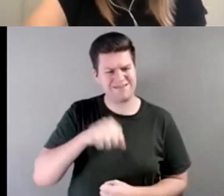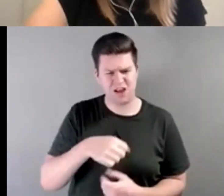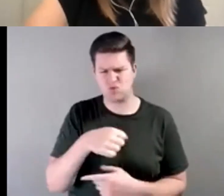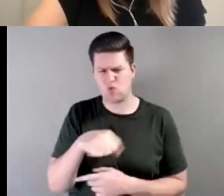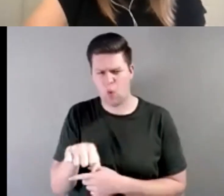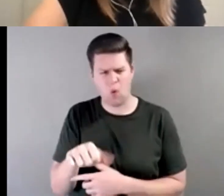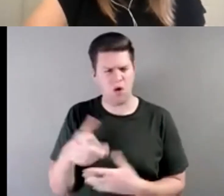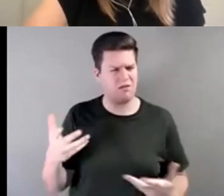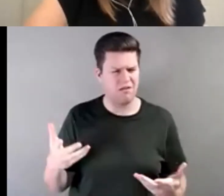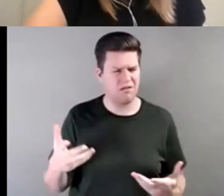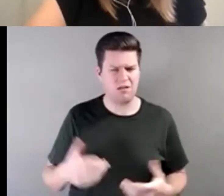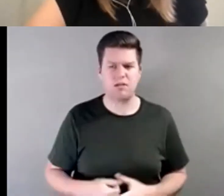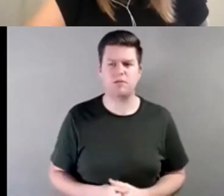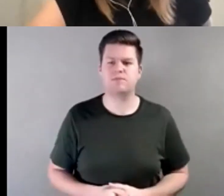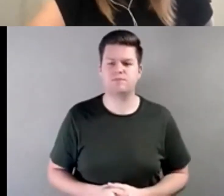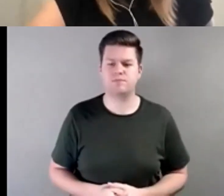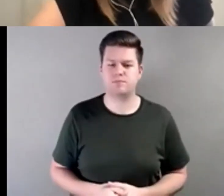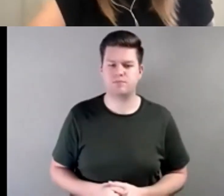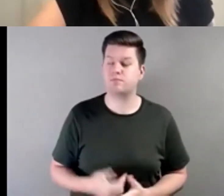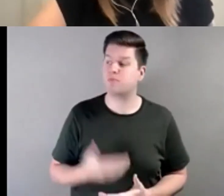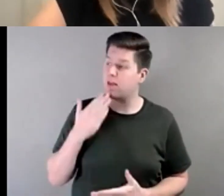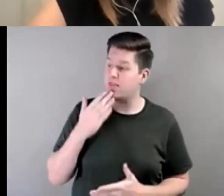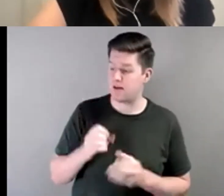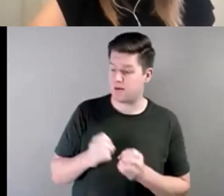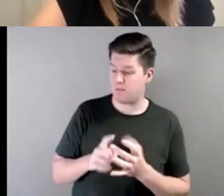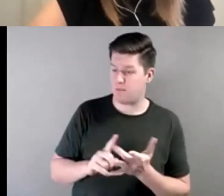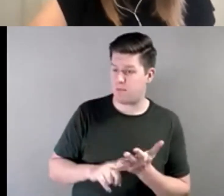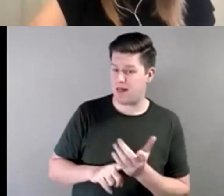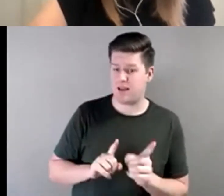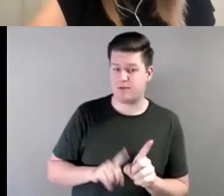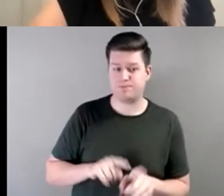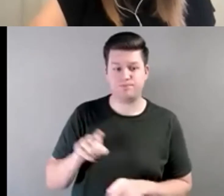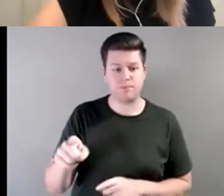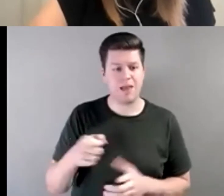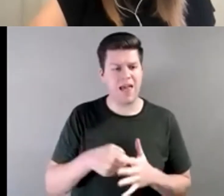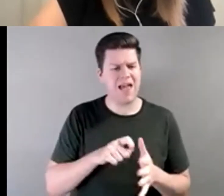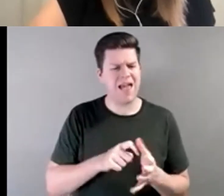did you have your hand up in response to that, or did you want to come in?